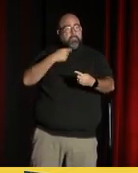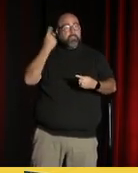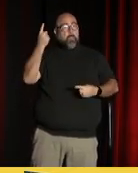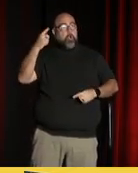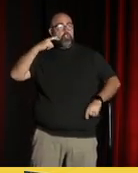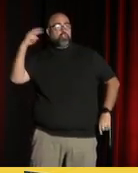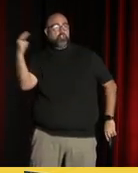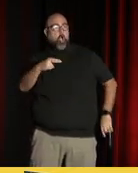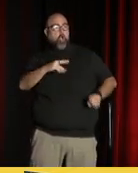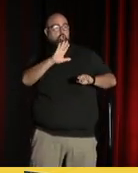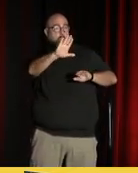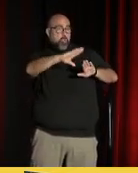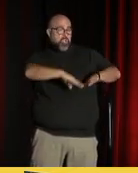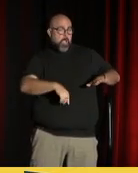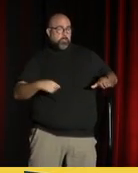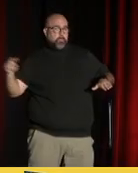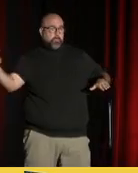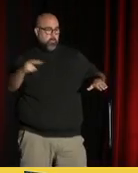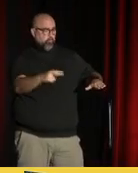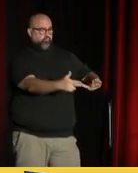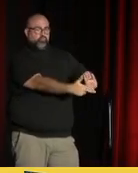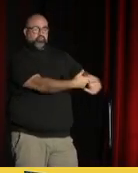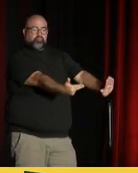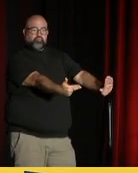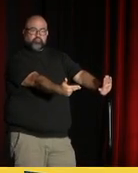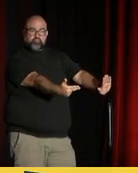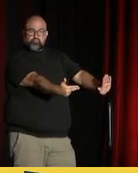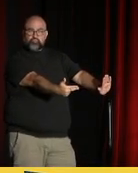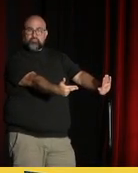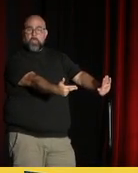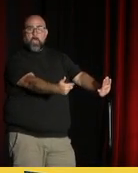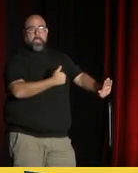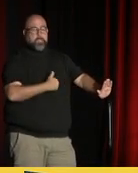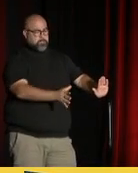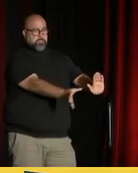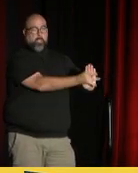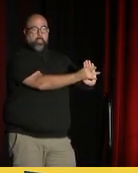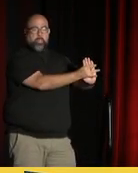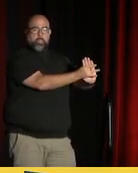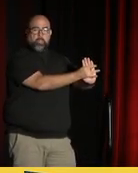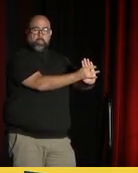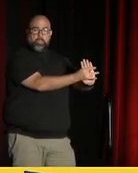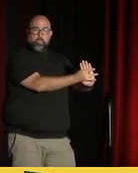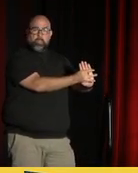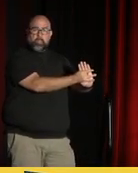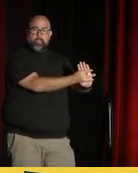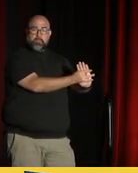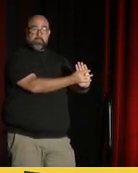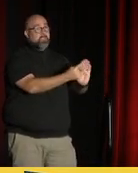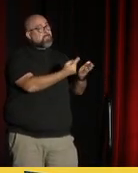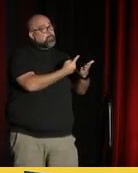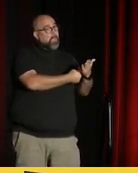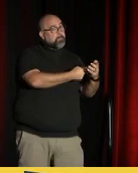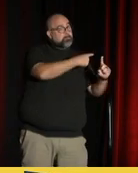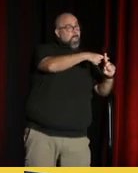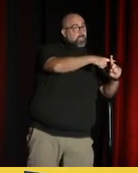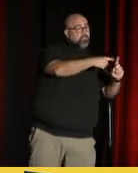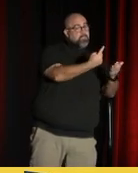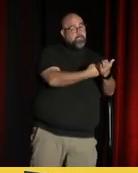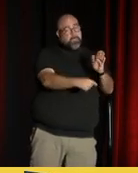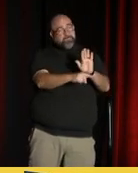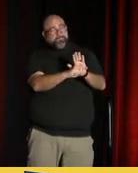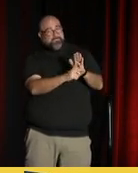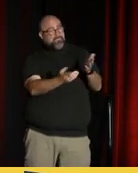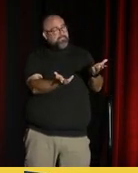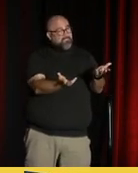child and they labeled them, and it stuck. Sometimes for the good, sometimes not